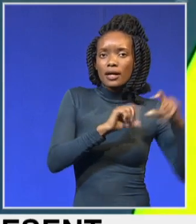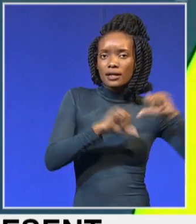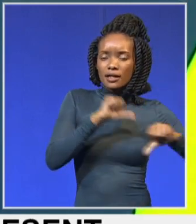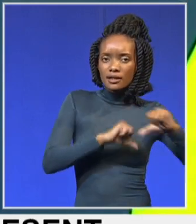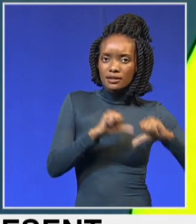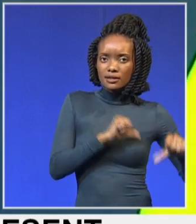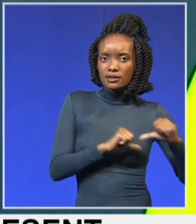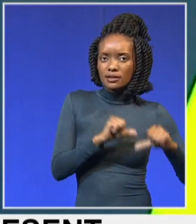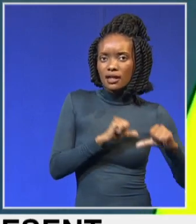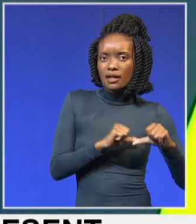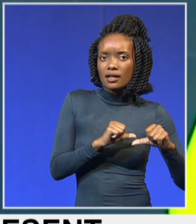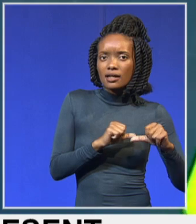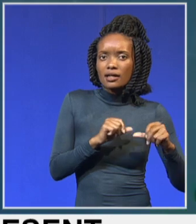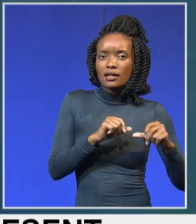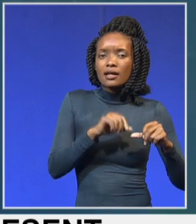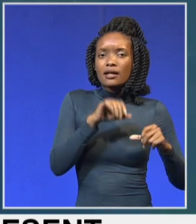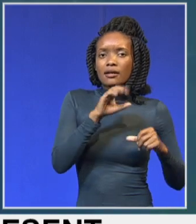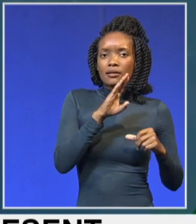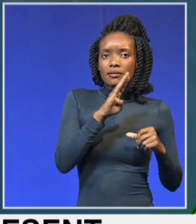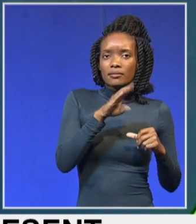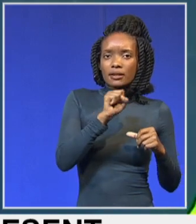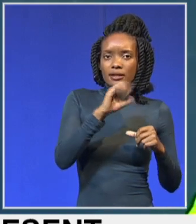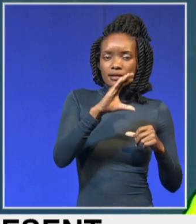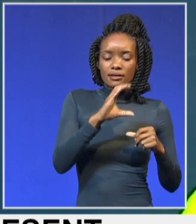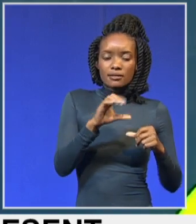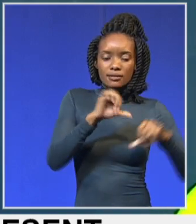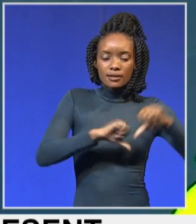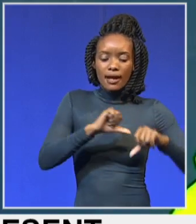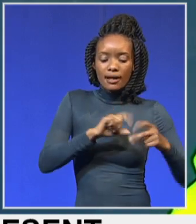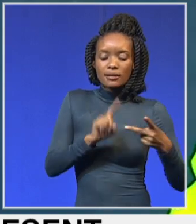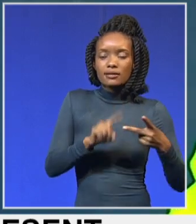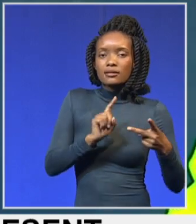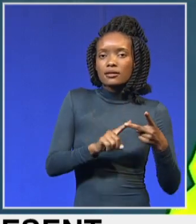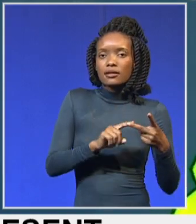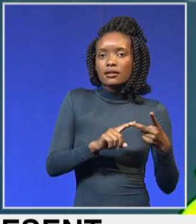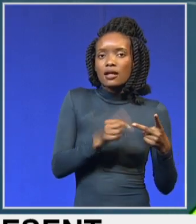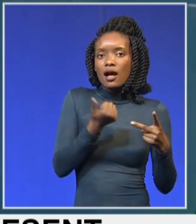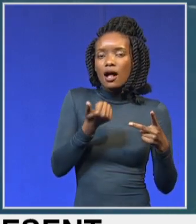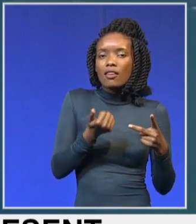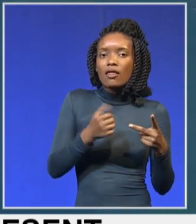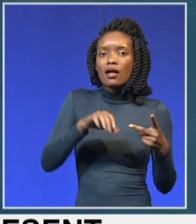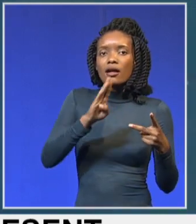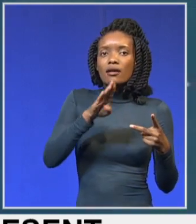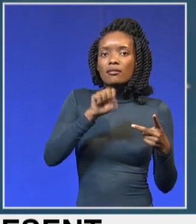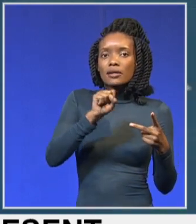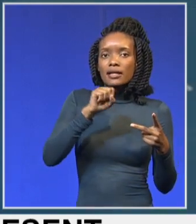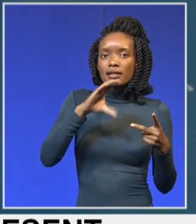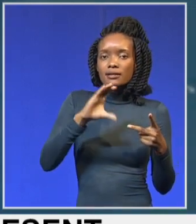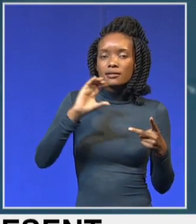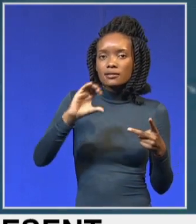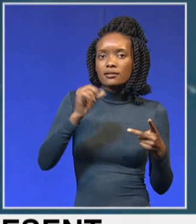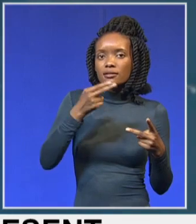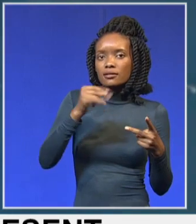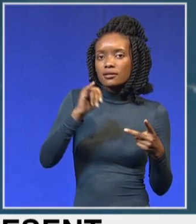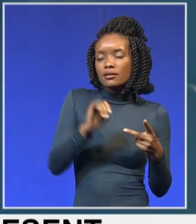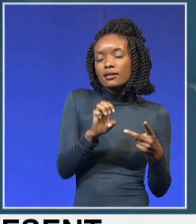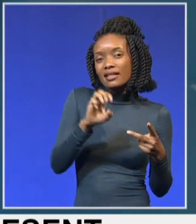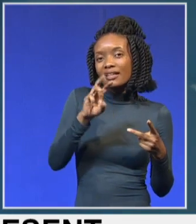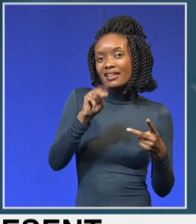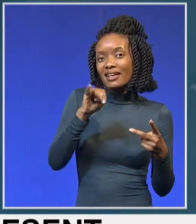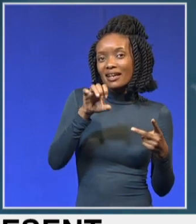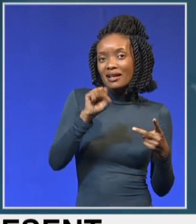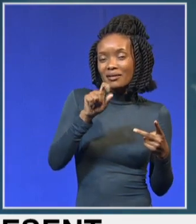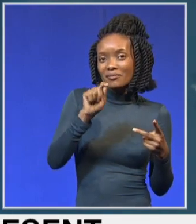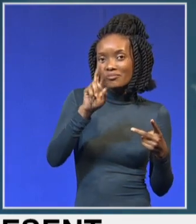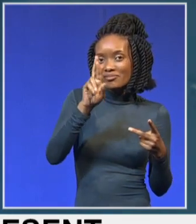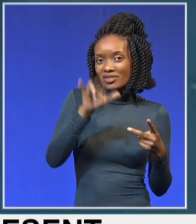doing BSc Chemistry. So those learners performed actually very well in matric. If we look back at the